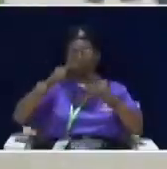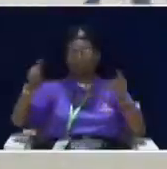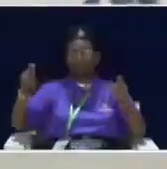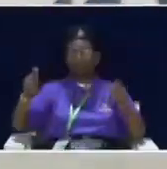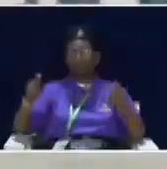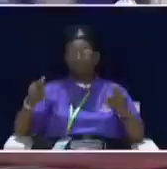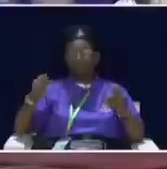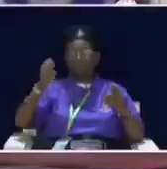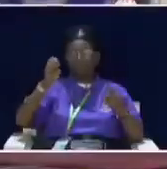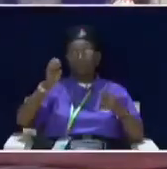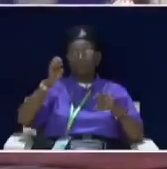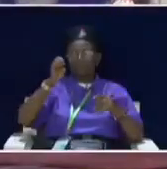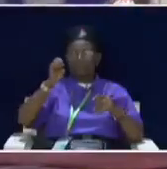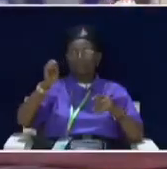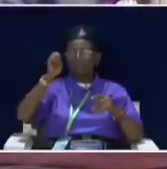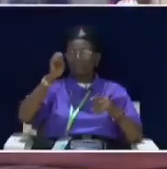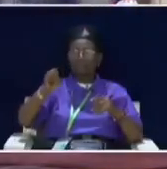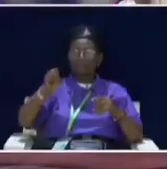ego